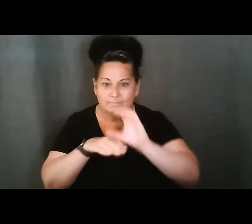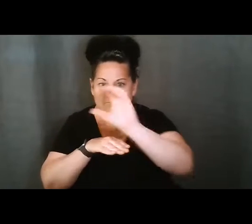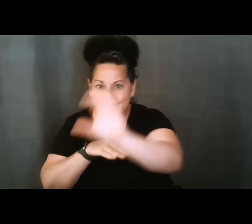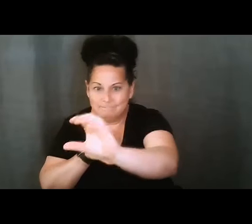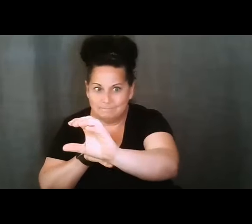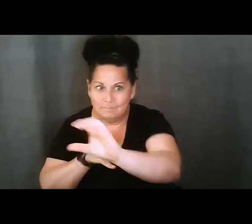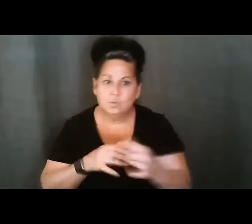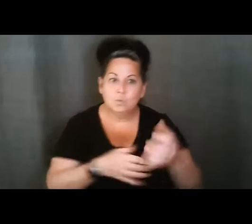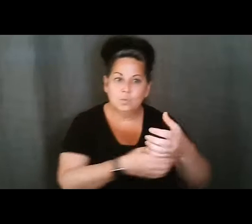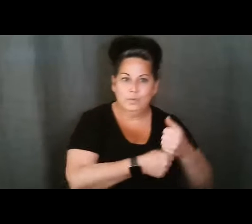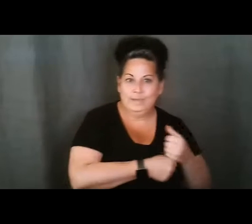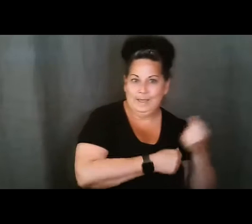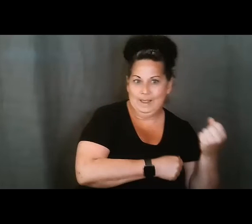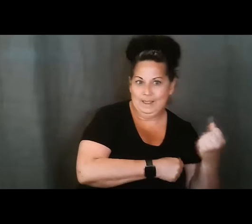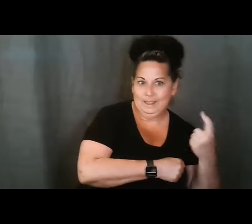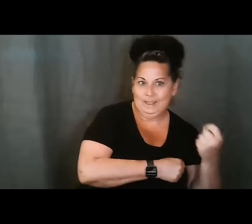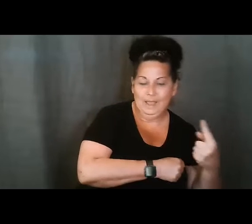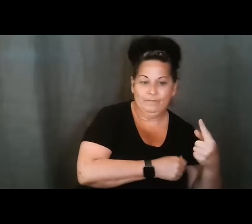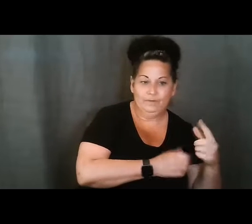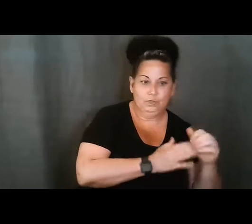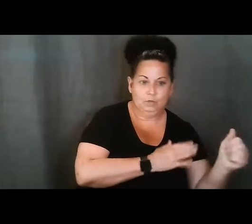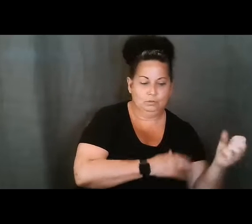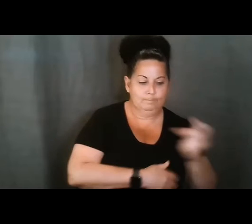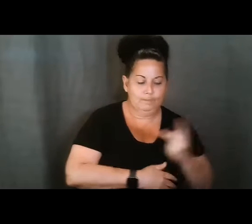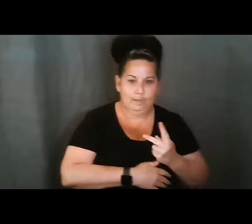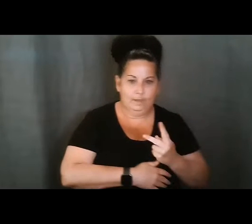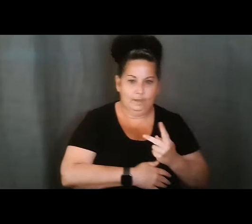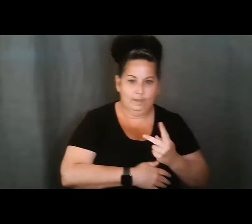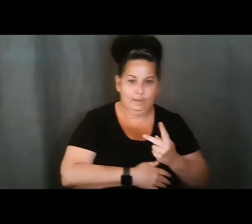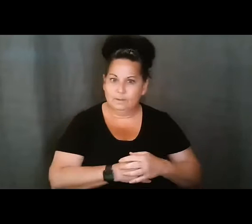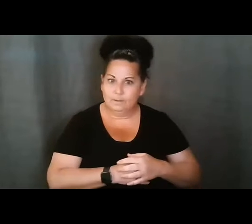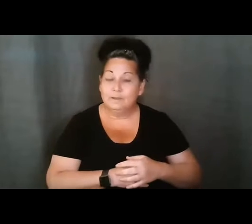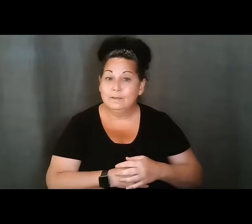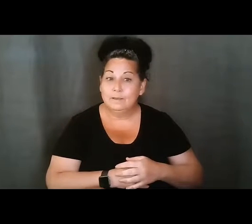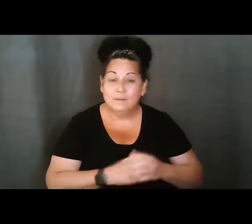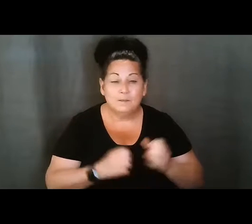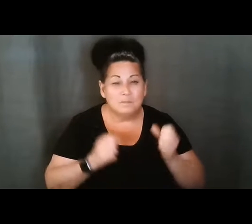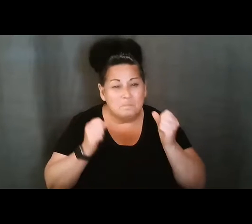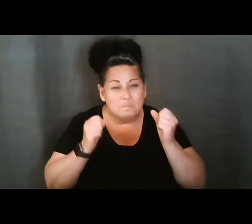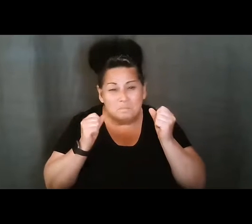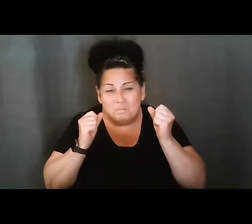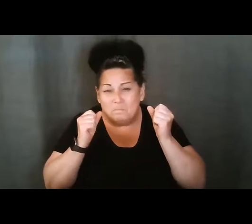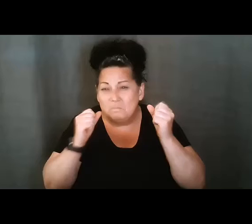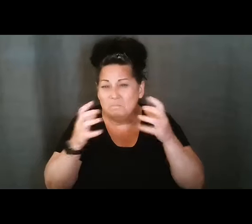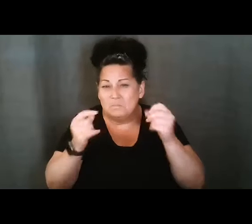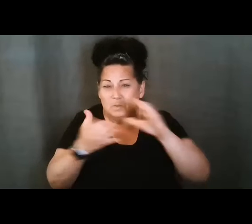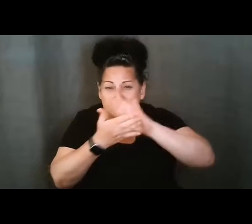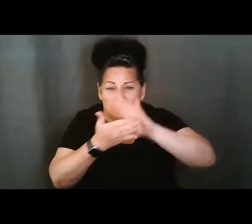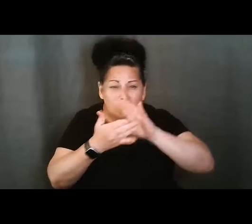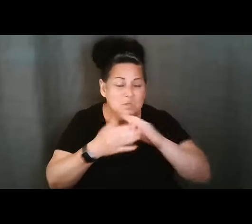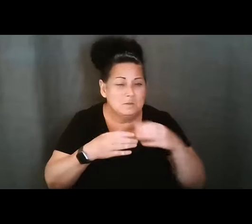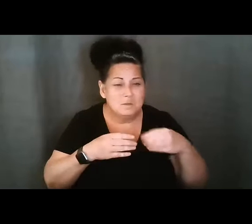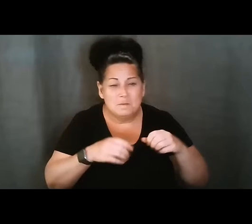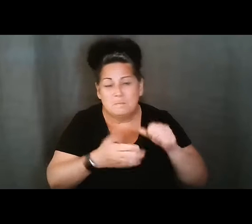The federal government and other grant organizations, they spend so much money on behavior intervention, school violence, and bullying